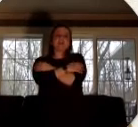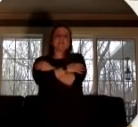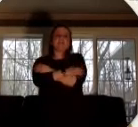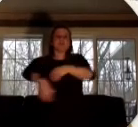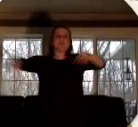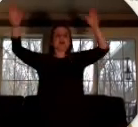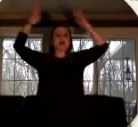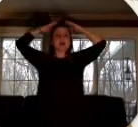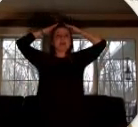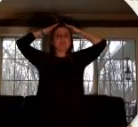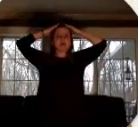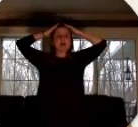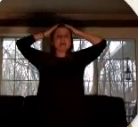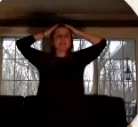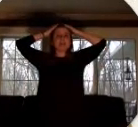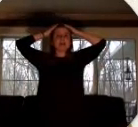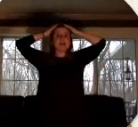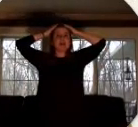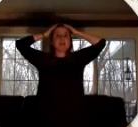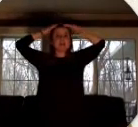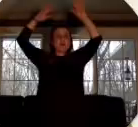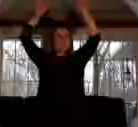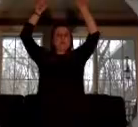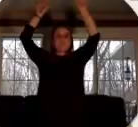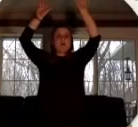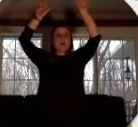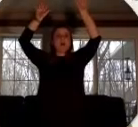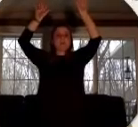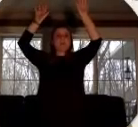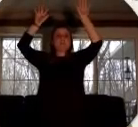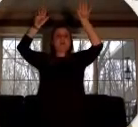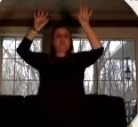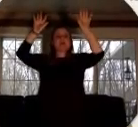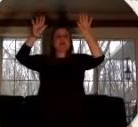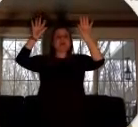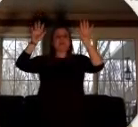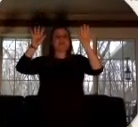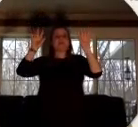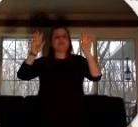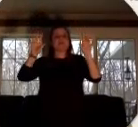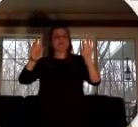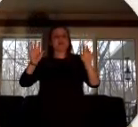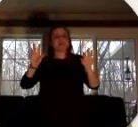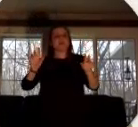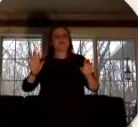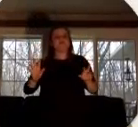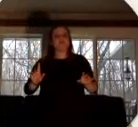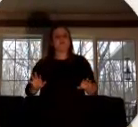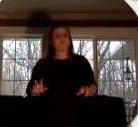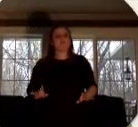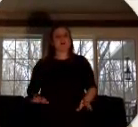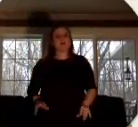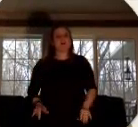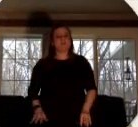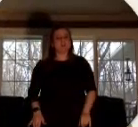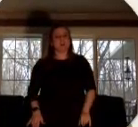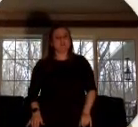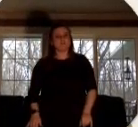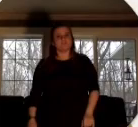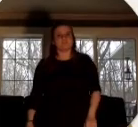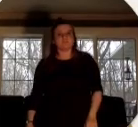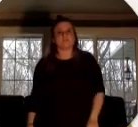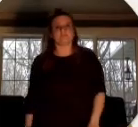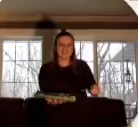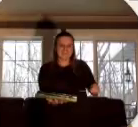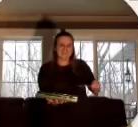on his coat, a hat upon his head. Watch him as he melts to the